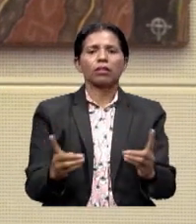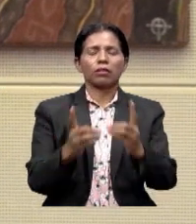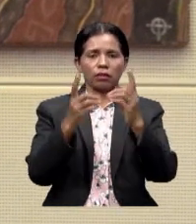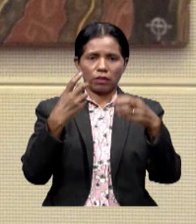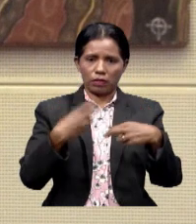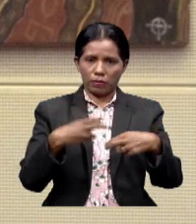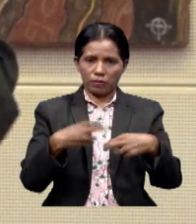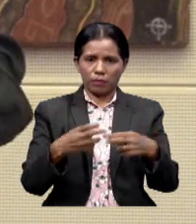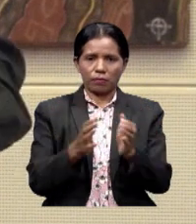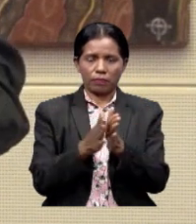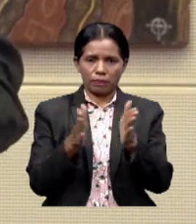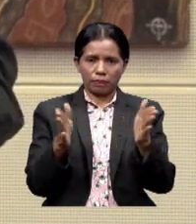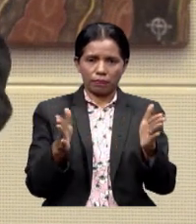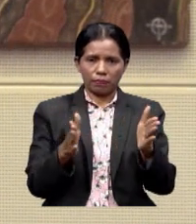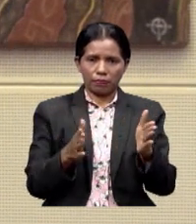And